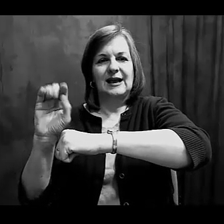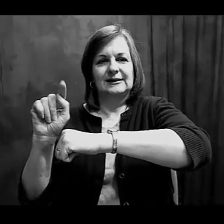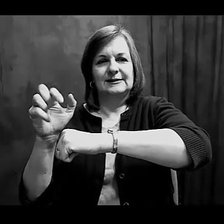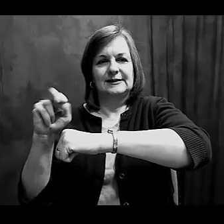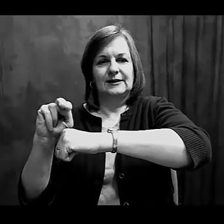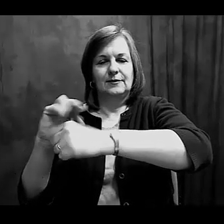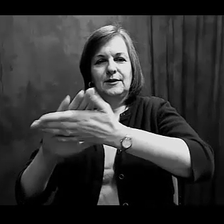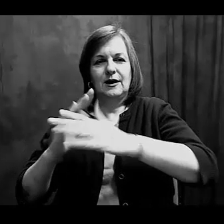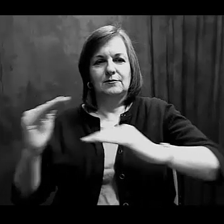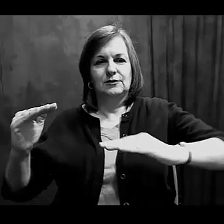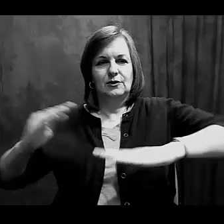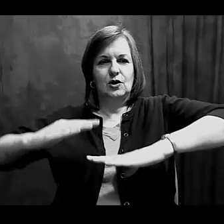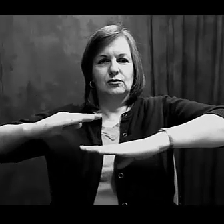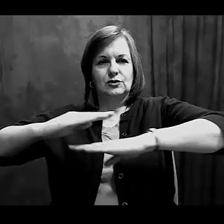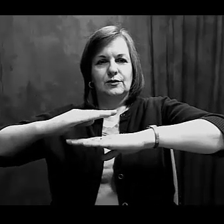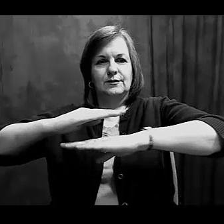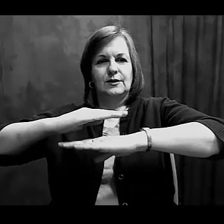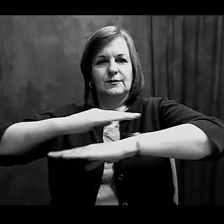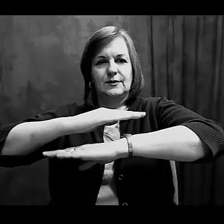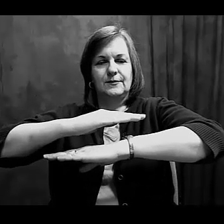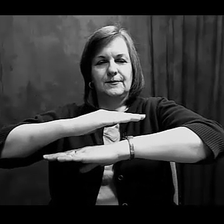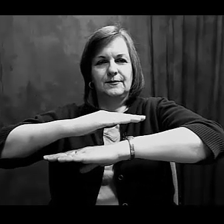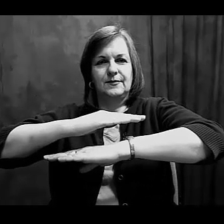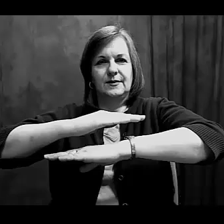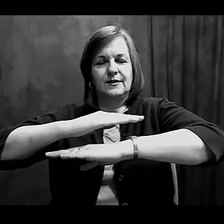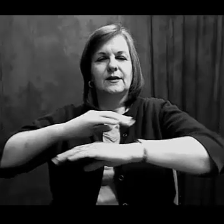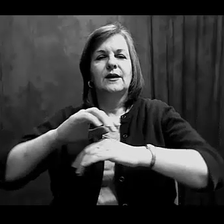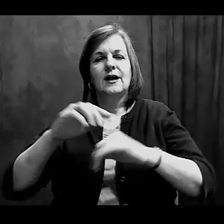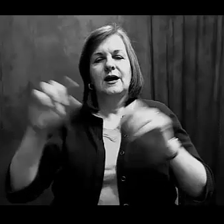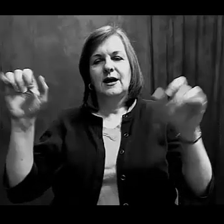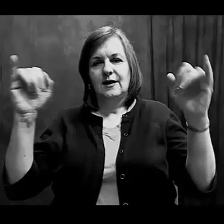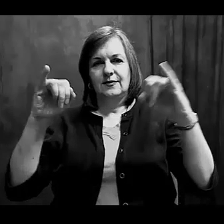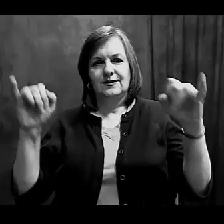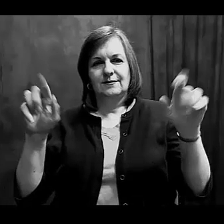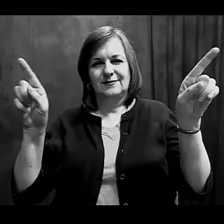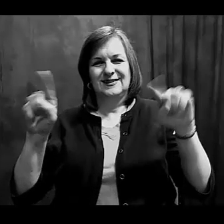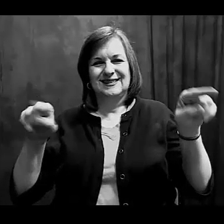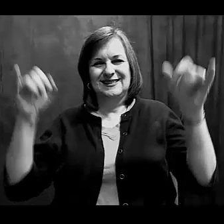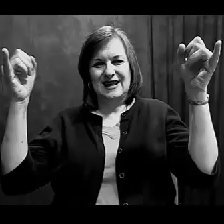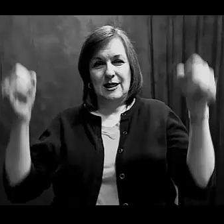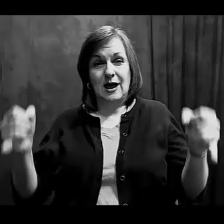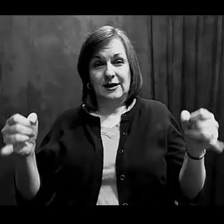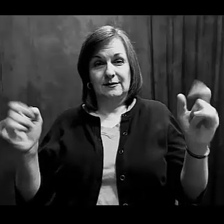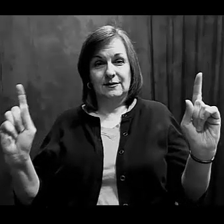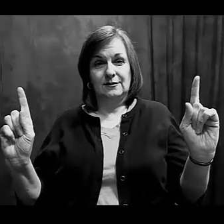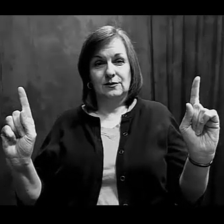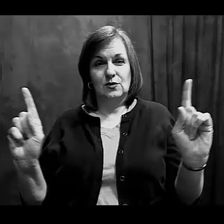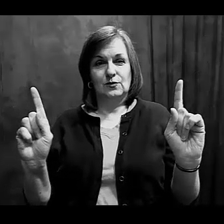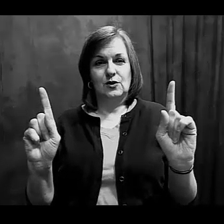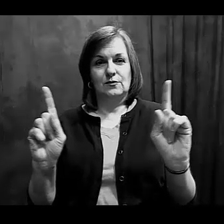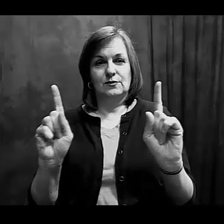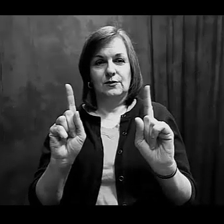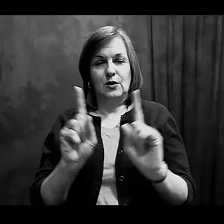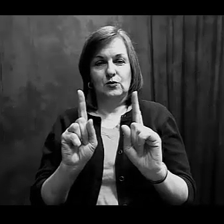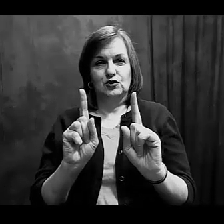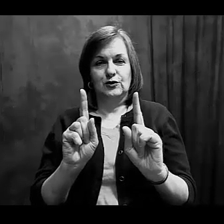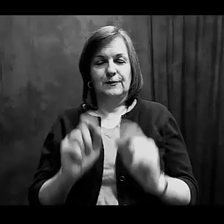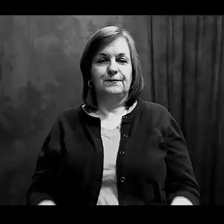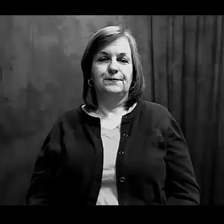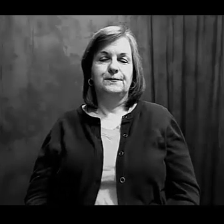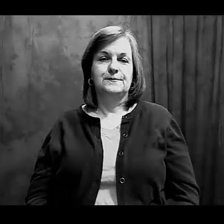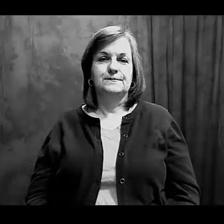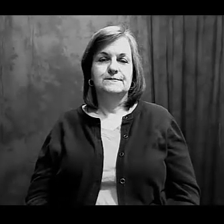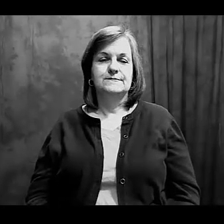closer and closer in the center. Those Z lines come closer